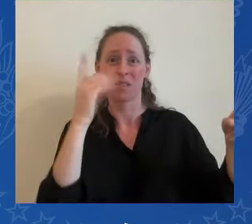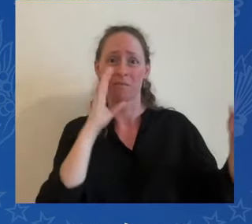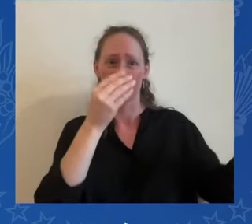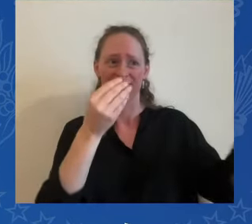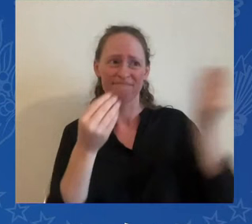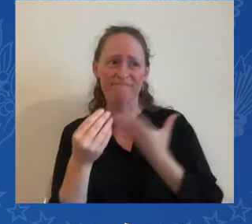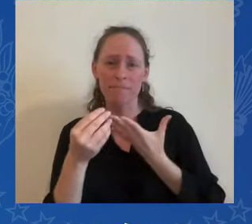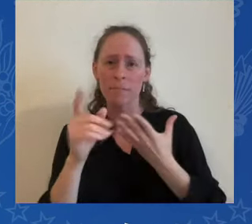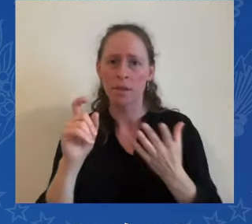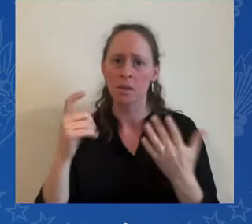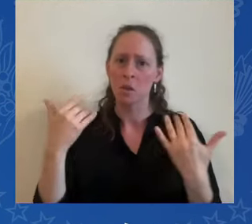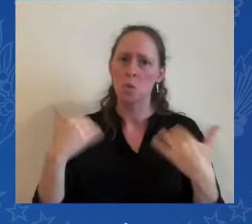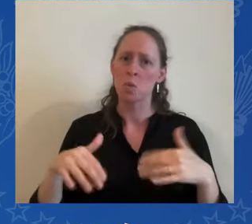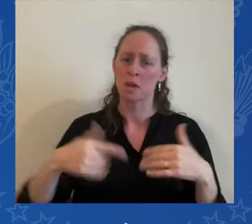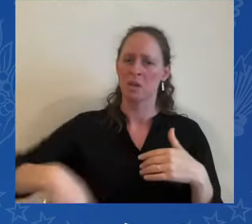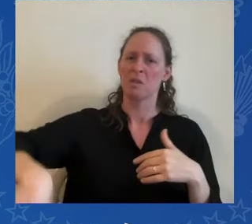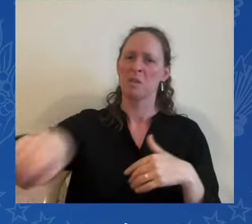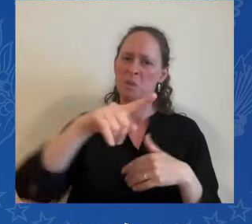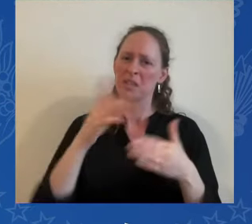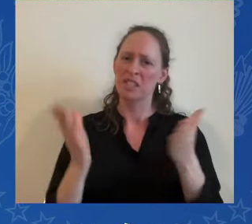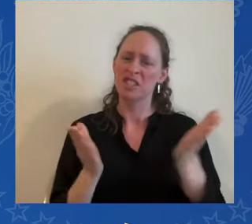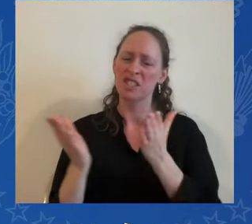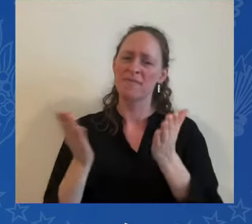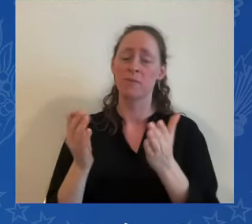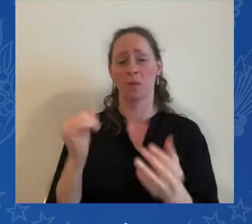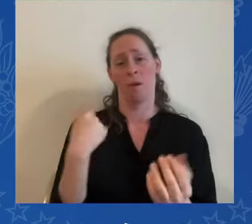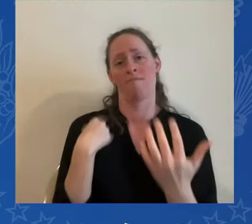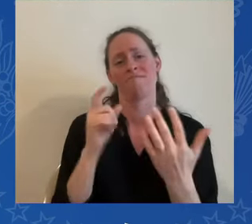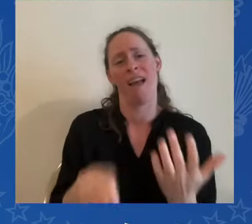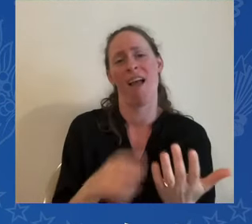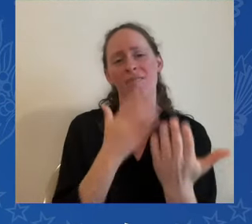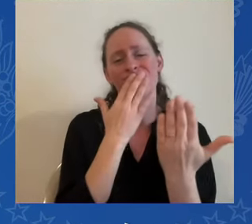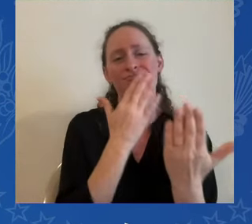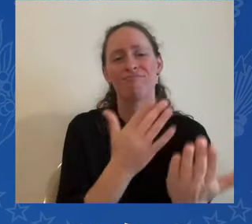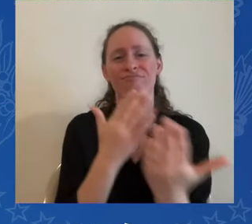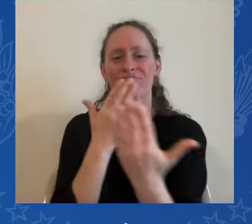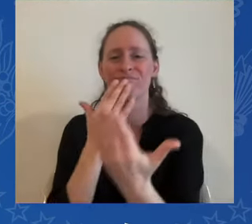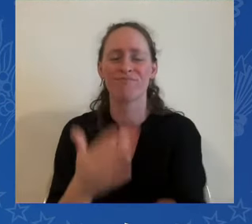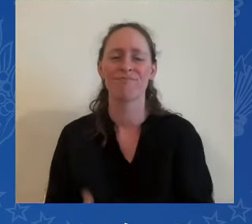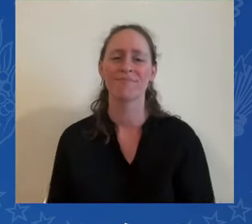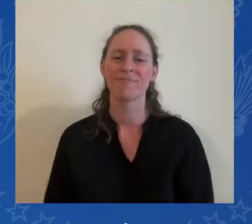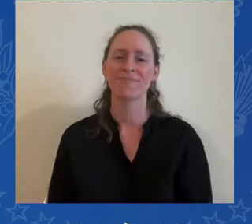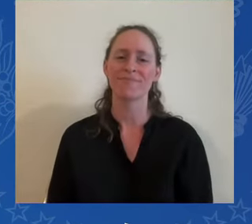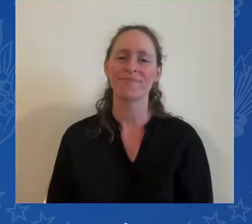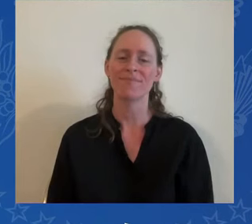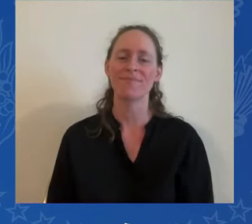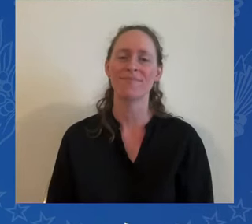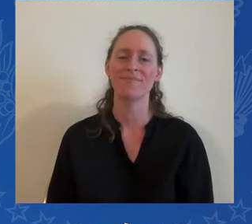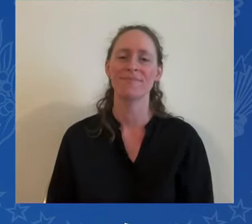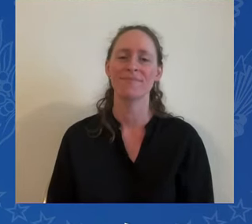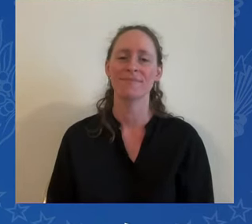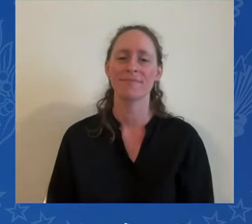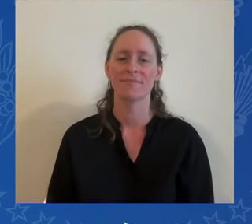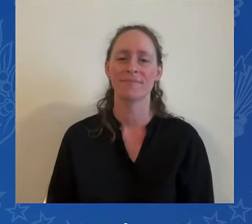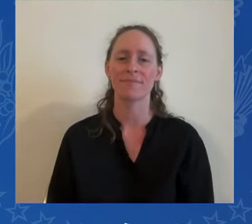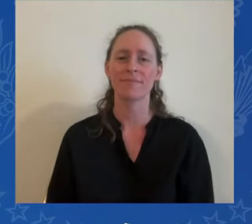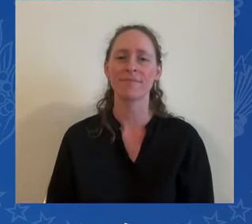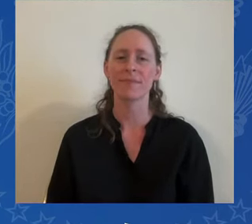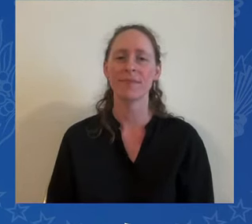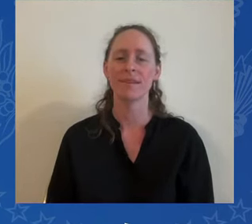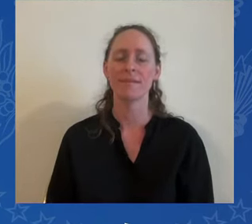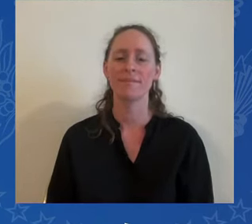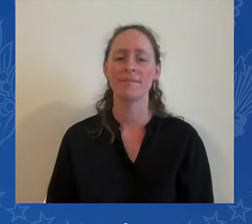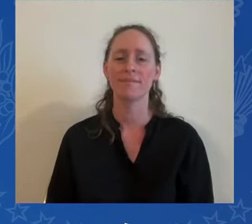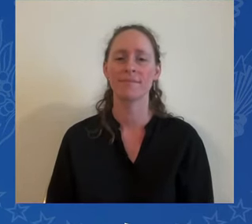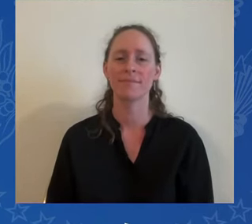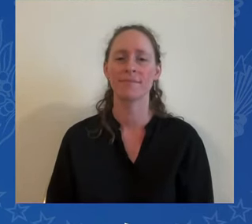you. And finally, while acts of heroism mean lives saved, they can also mean lives lost. Today, we